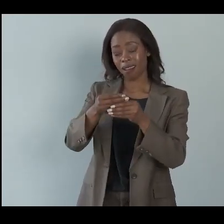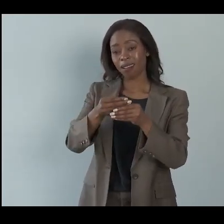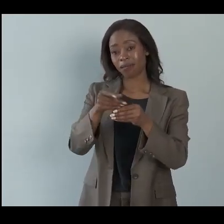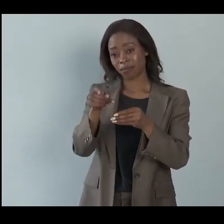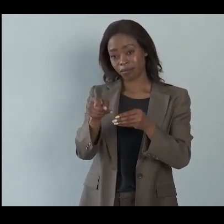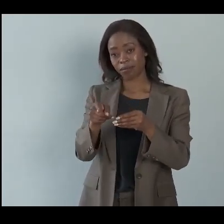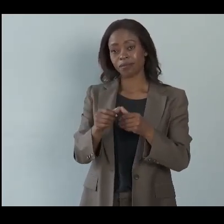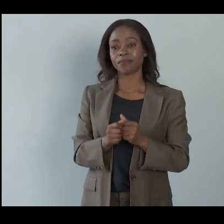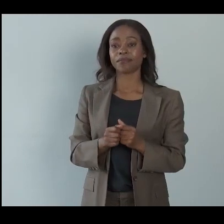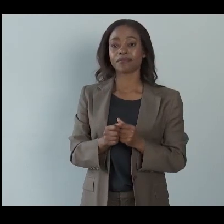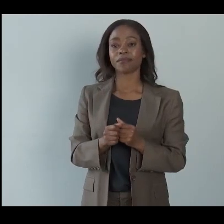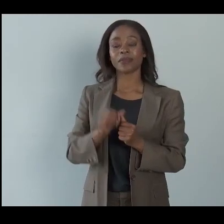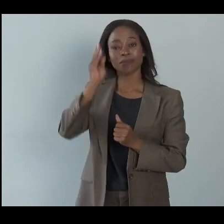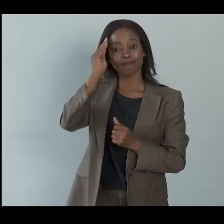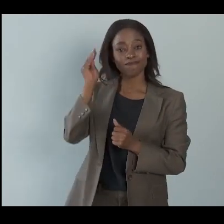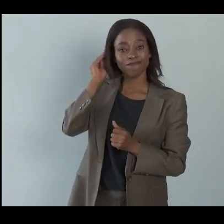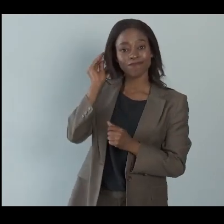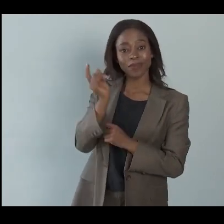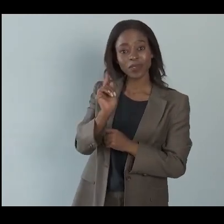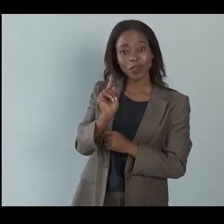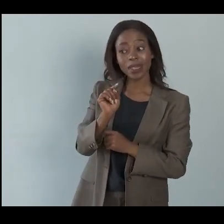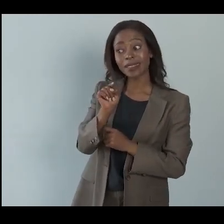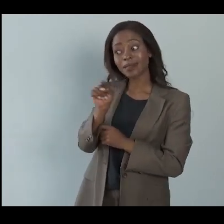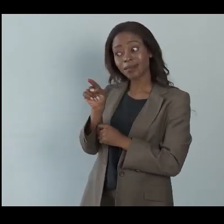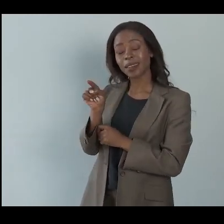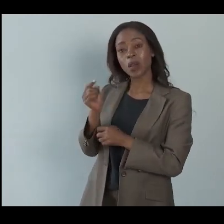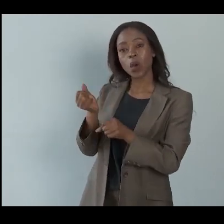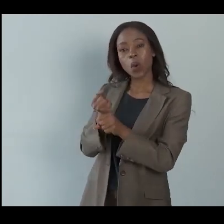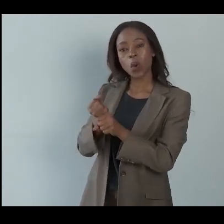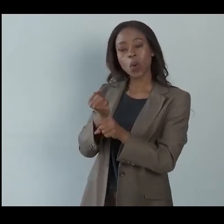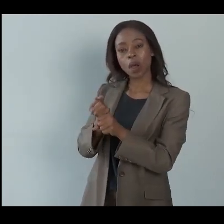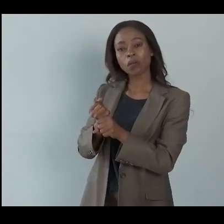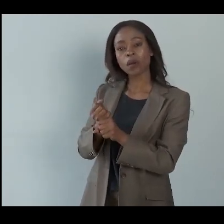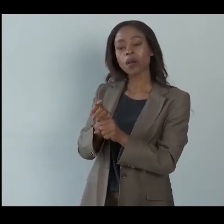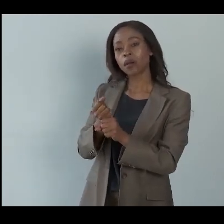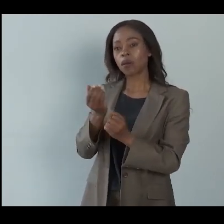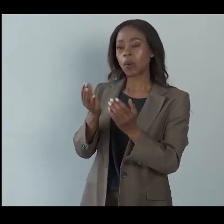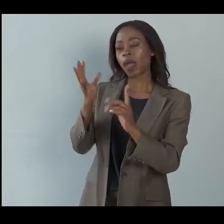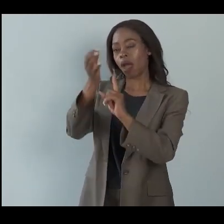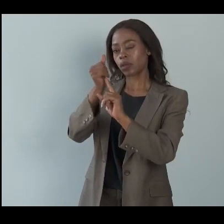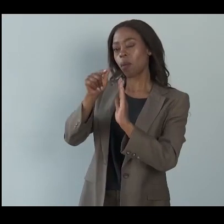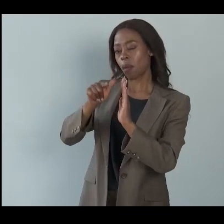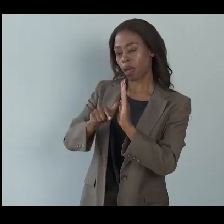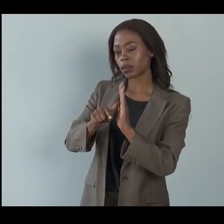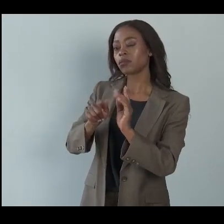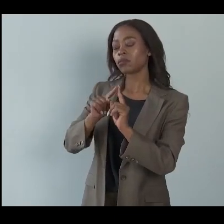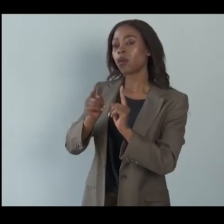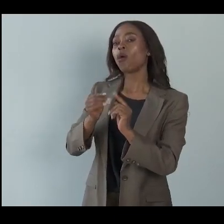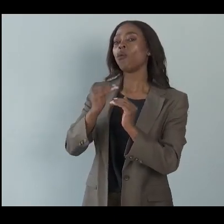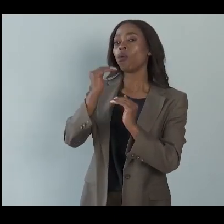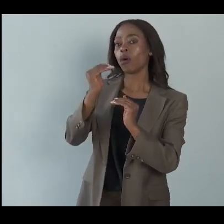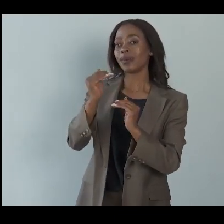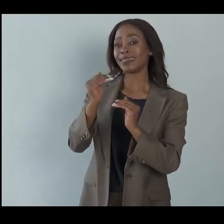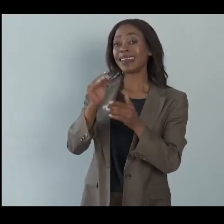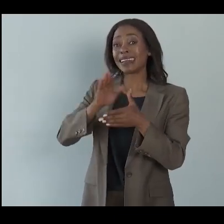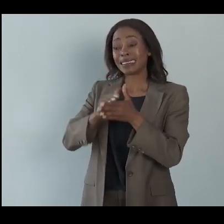Netstar, the growth in operating profit was less than the growth in EBITDA, and this is influenced by the business mix, with